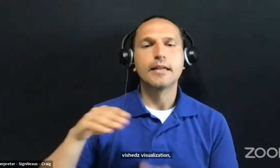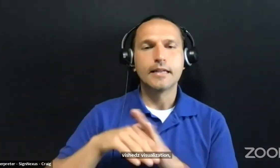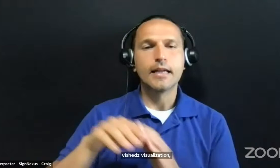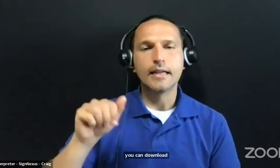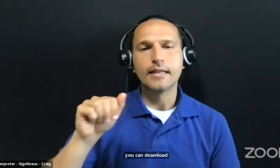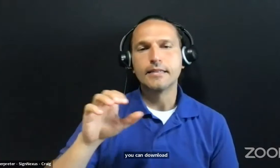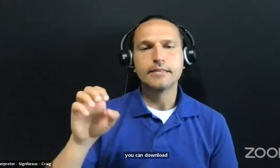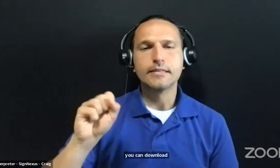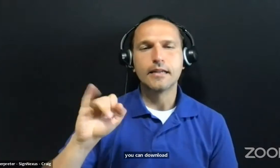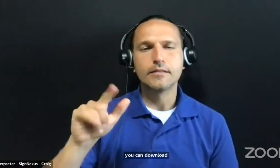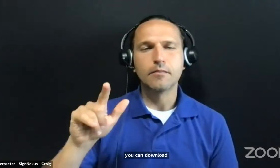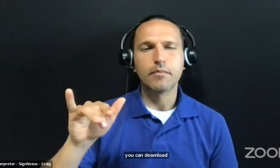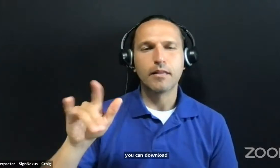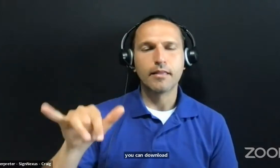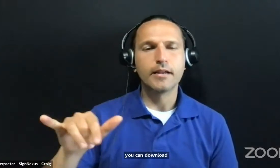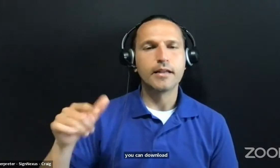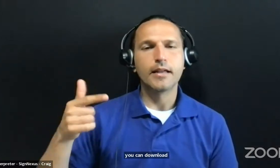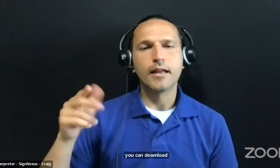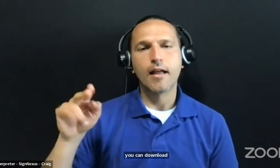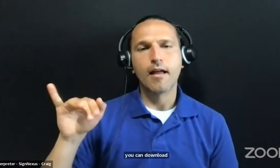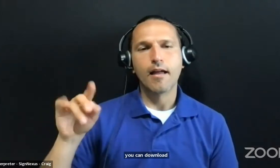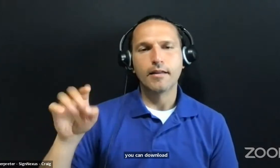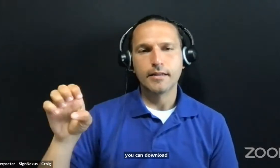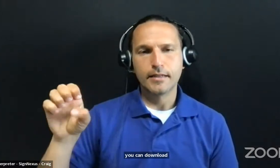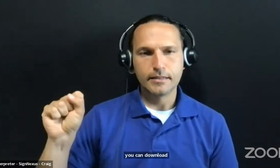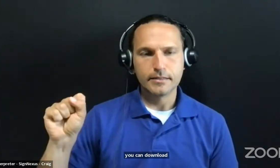www.nyc.gov/accessibility guides. And I'm going to quickly spell that: